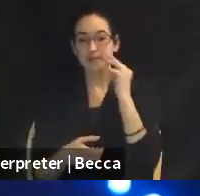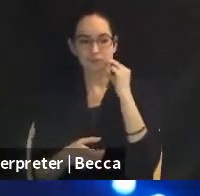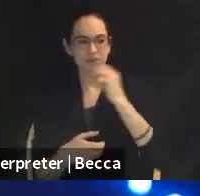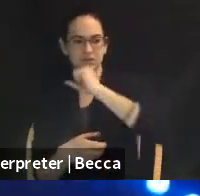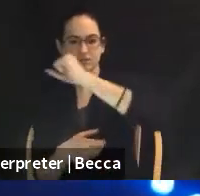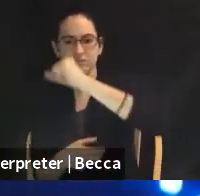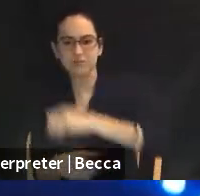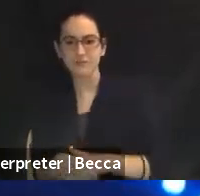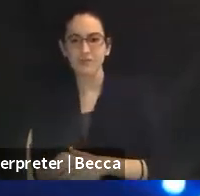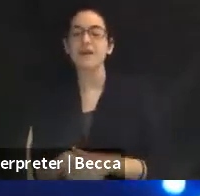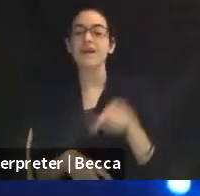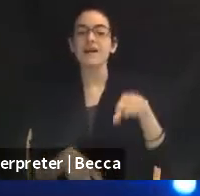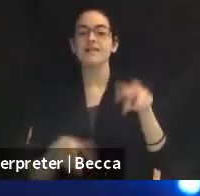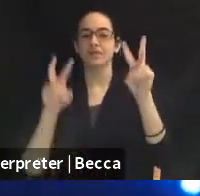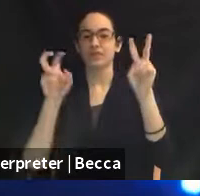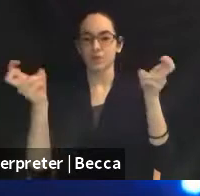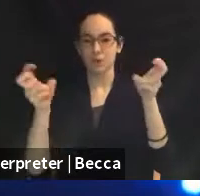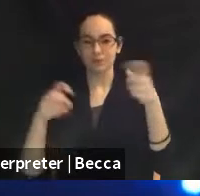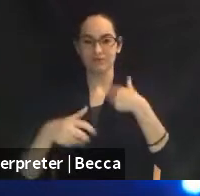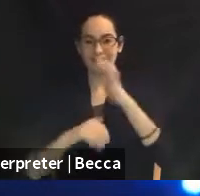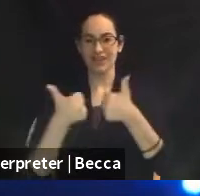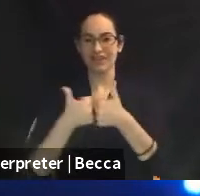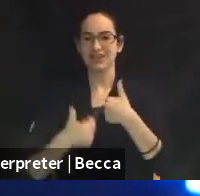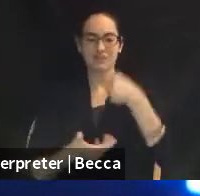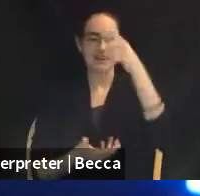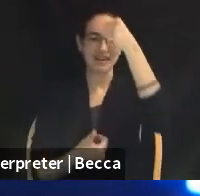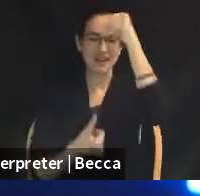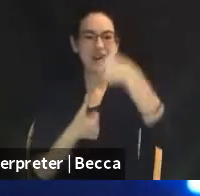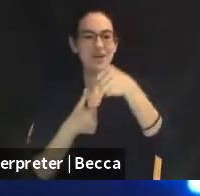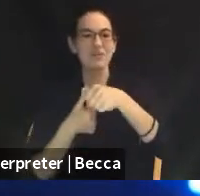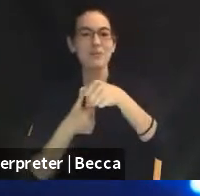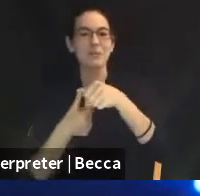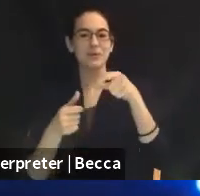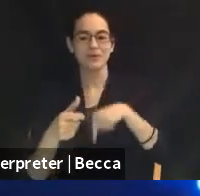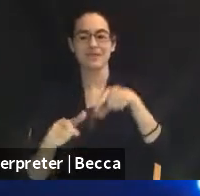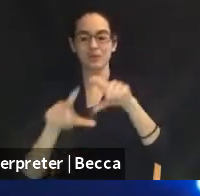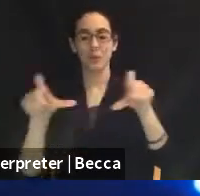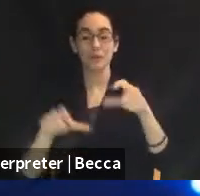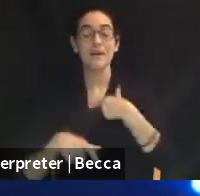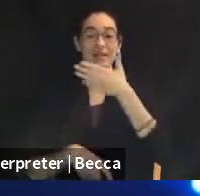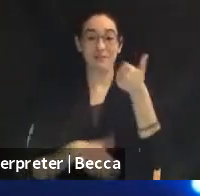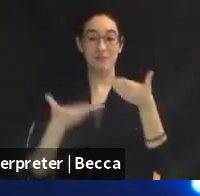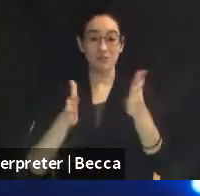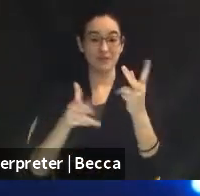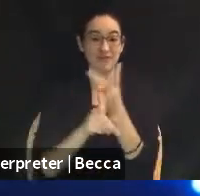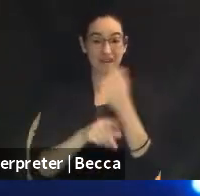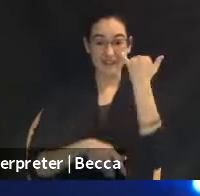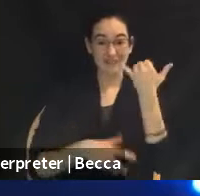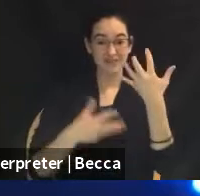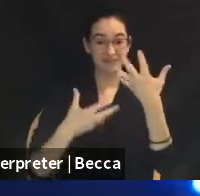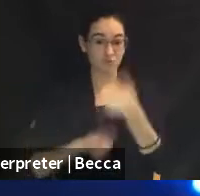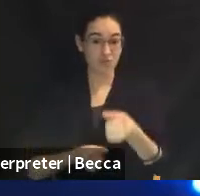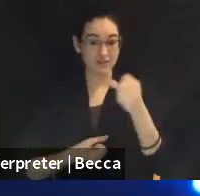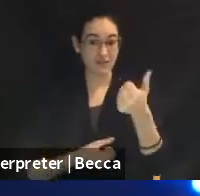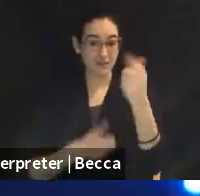this quote, something that this challenged me. I remember when I was in college and I read this. The best way to find out if you can trust somebody is to trust them, Ernest Hemingway.